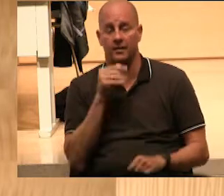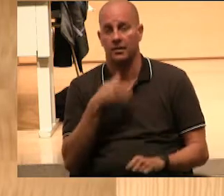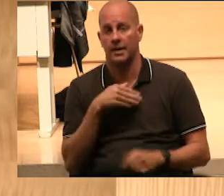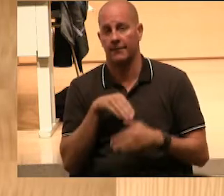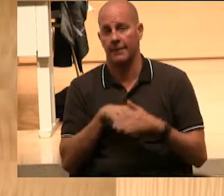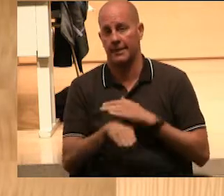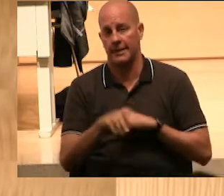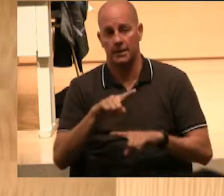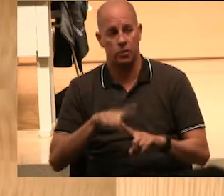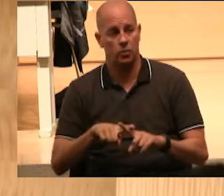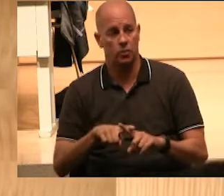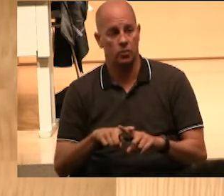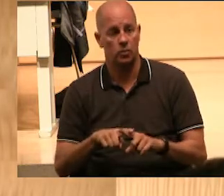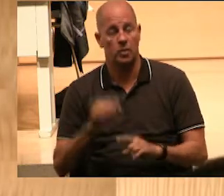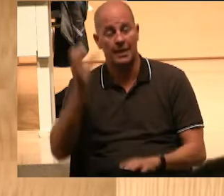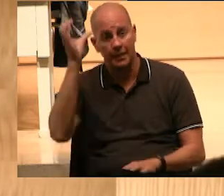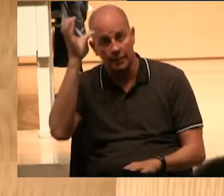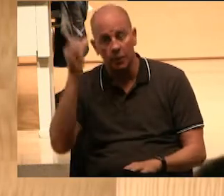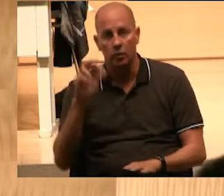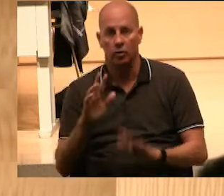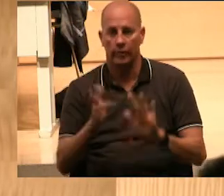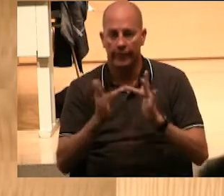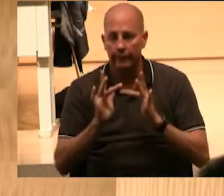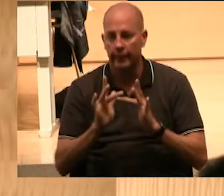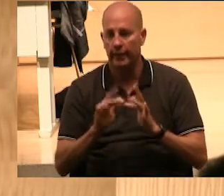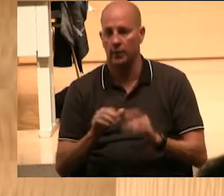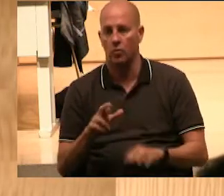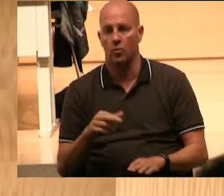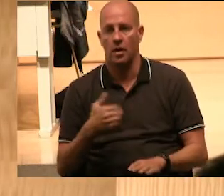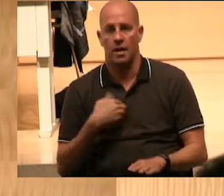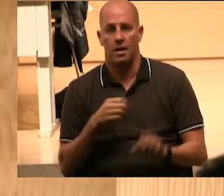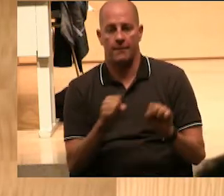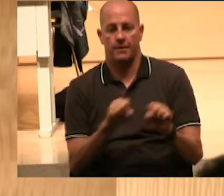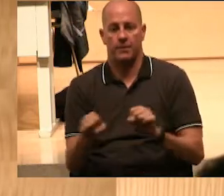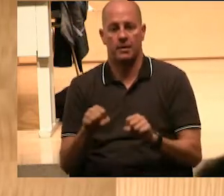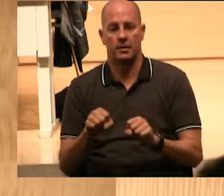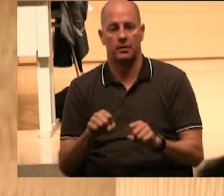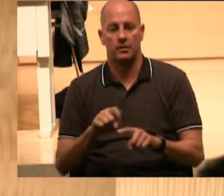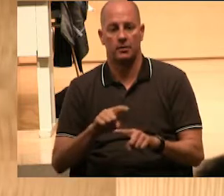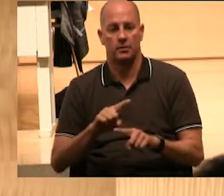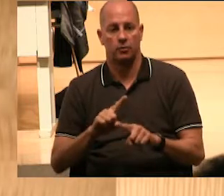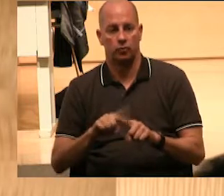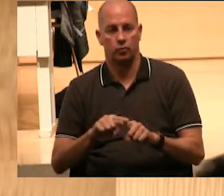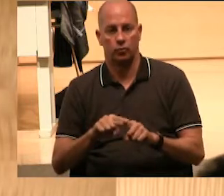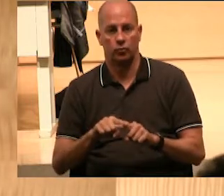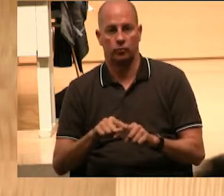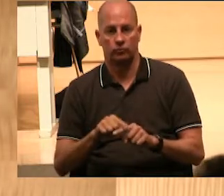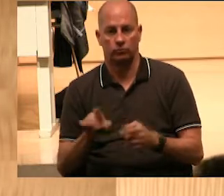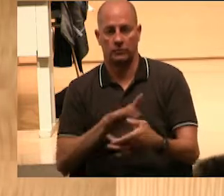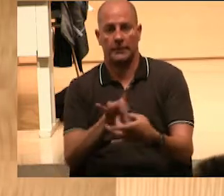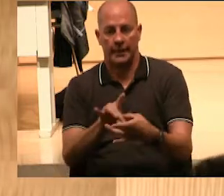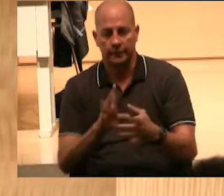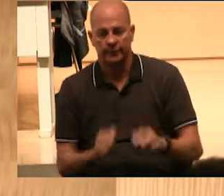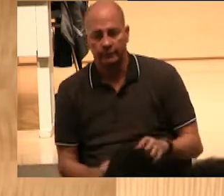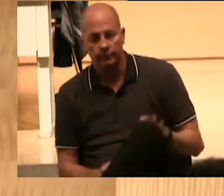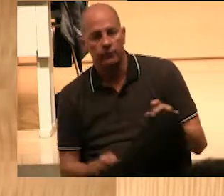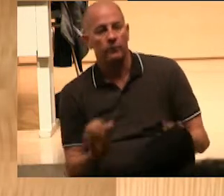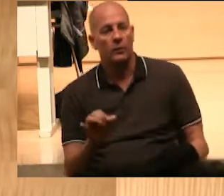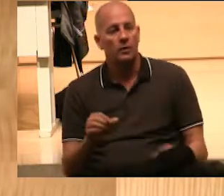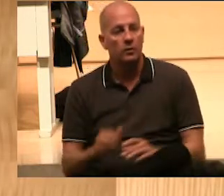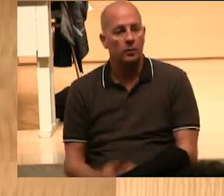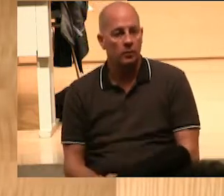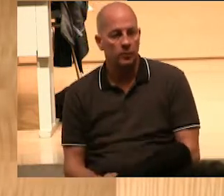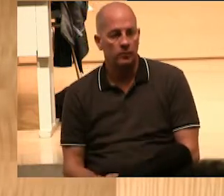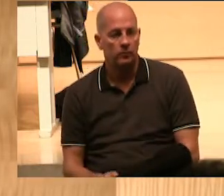access to a computer or internet or have the ability to do electronic payments. You also see a lot of